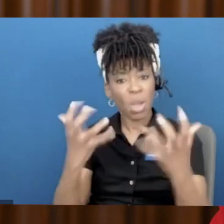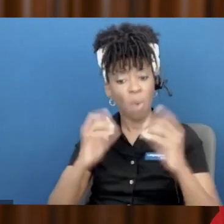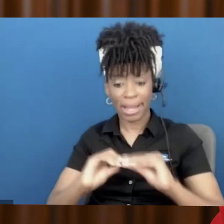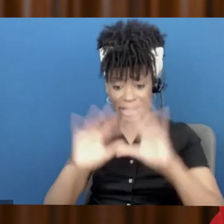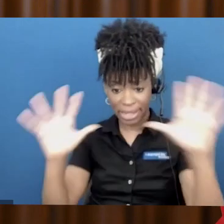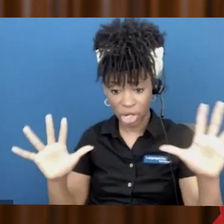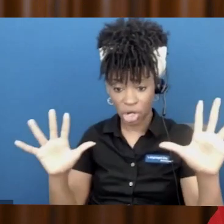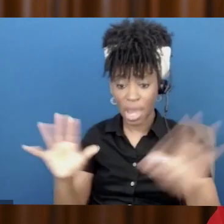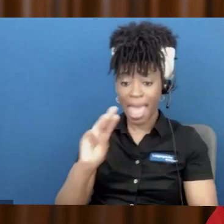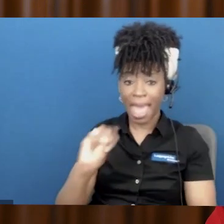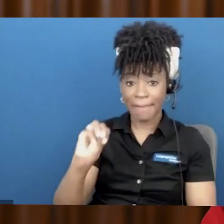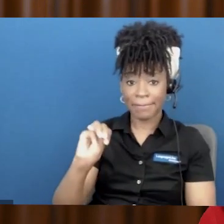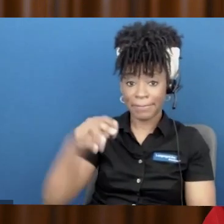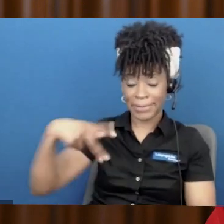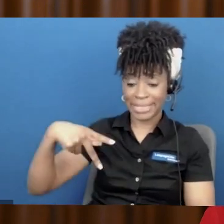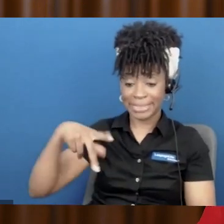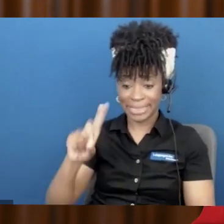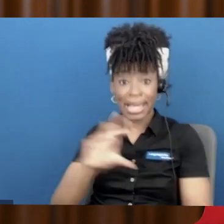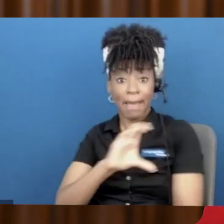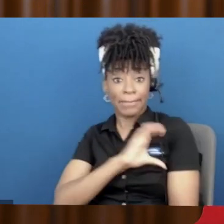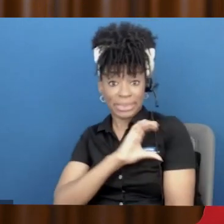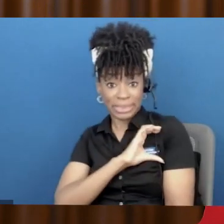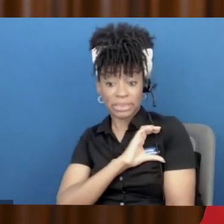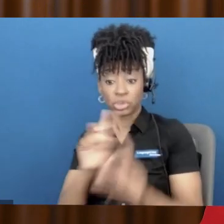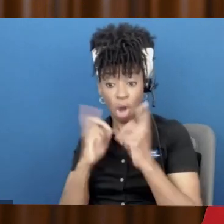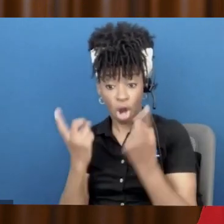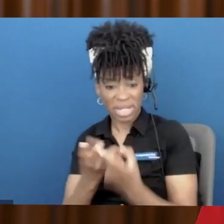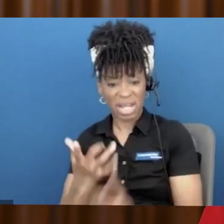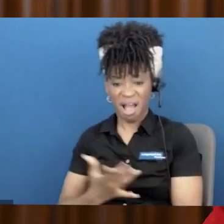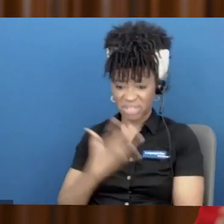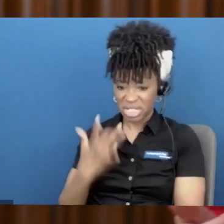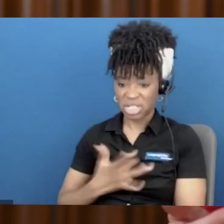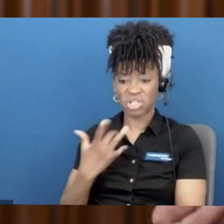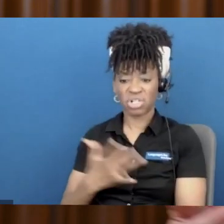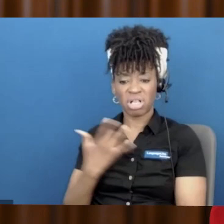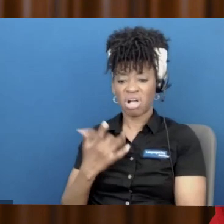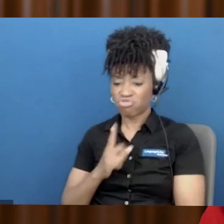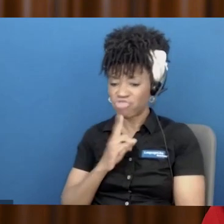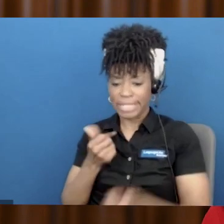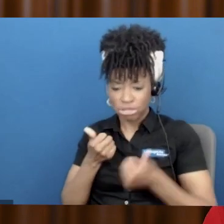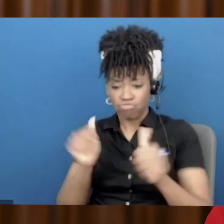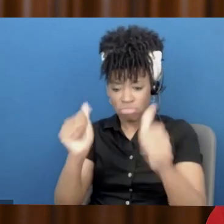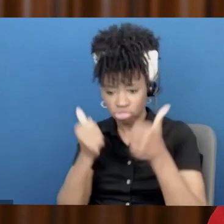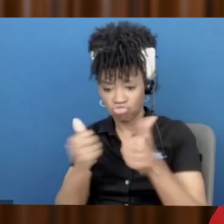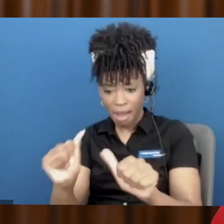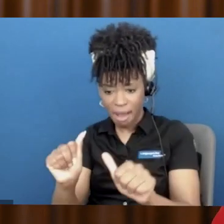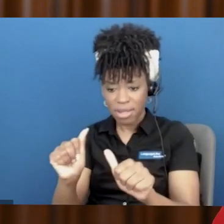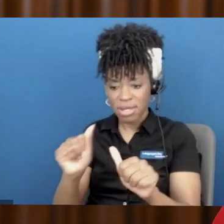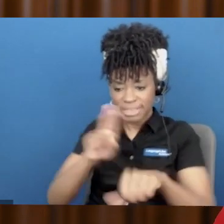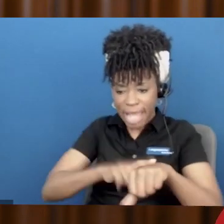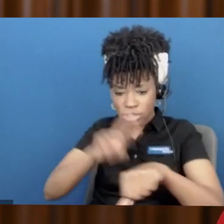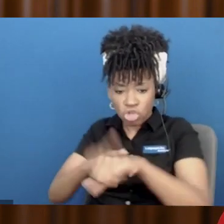national institutions and reform efforts, such as the Police Executive Research Forum and President Obama's Task Force on 21st Century